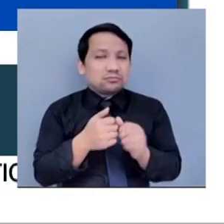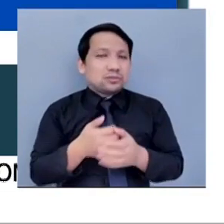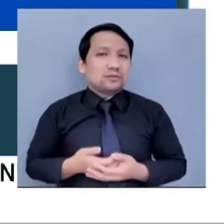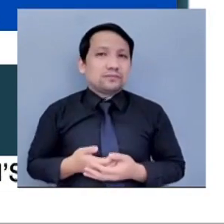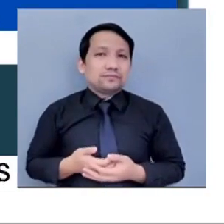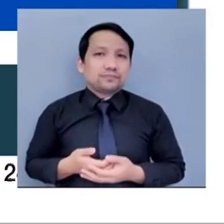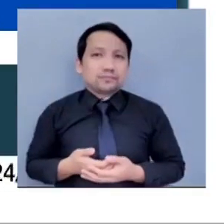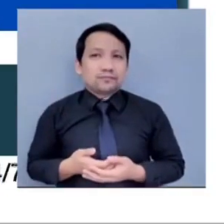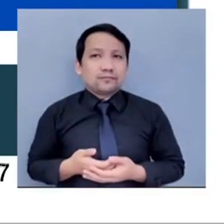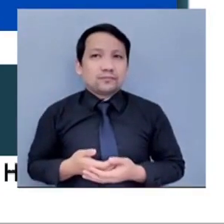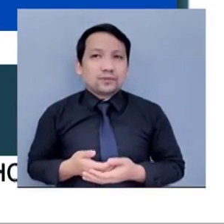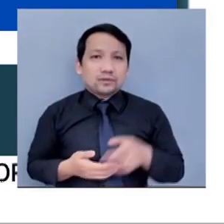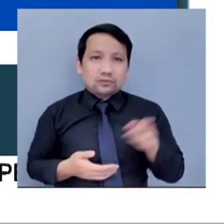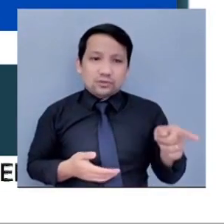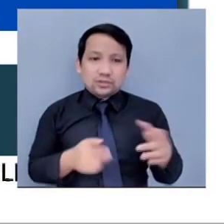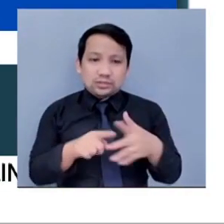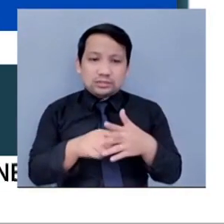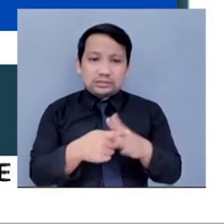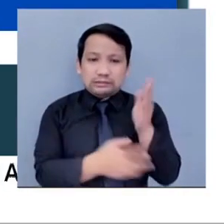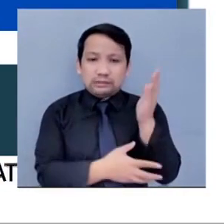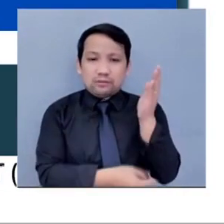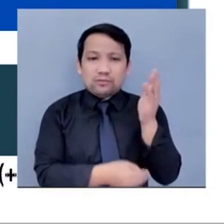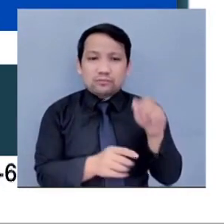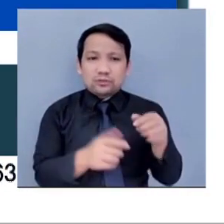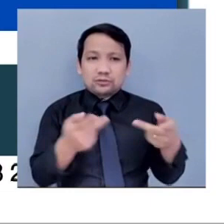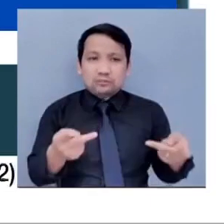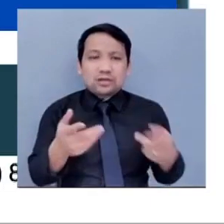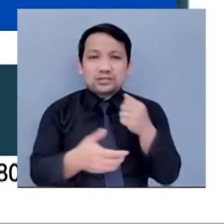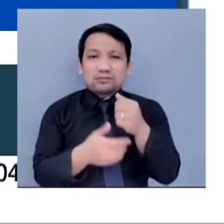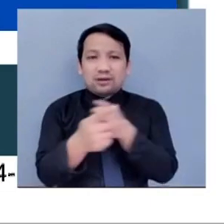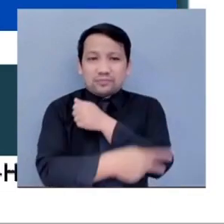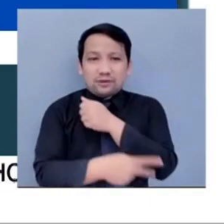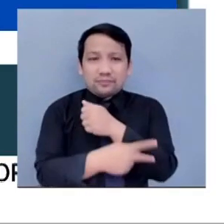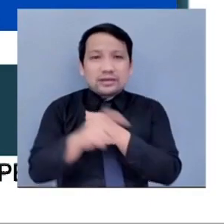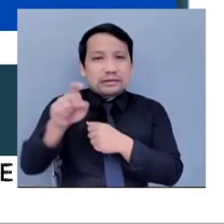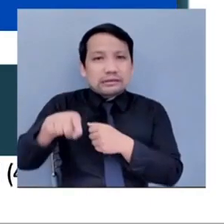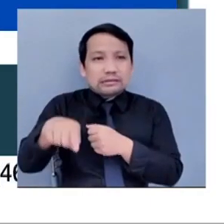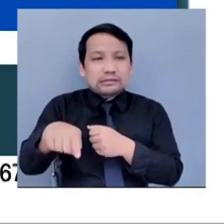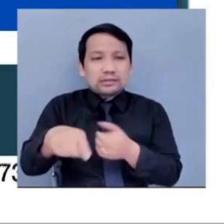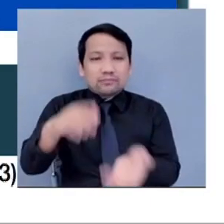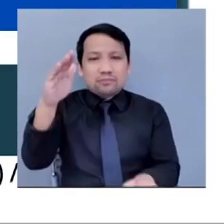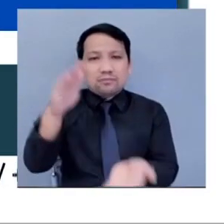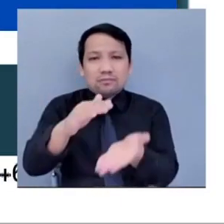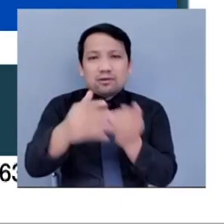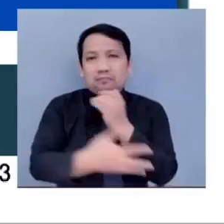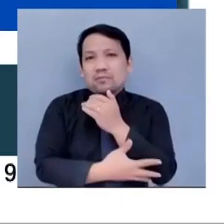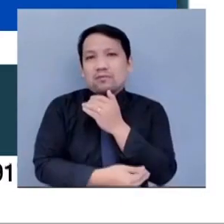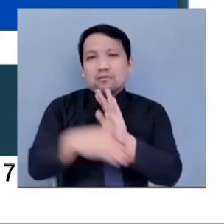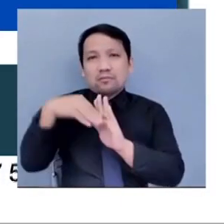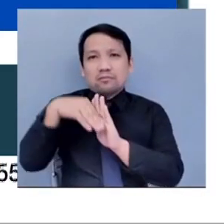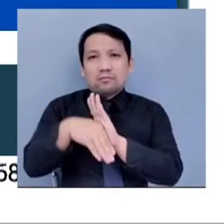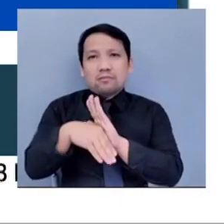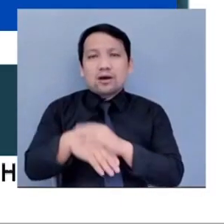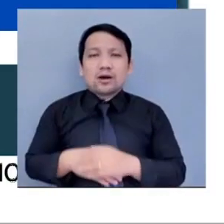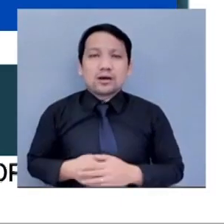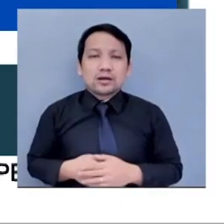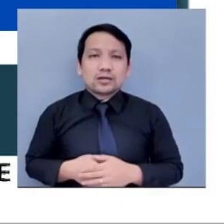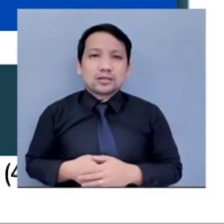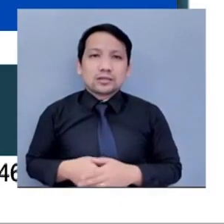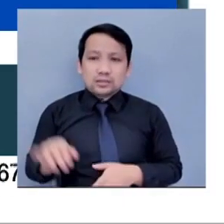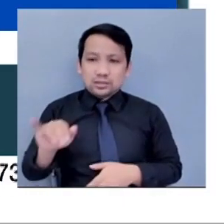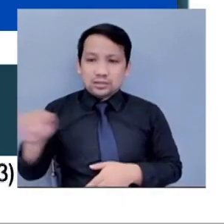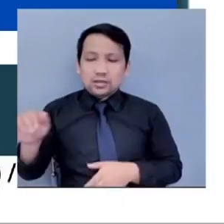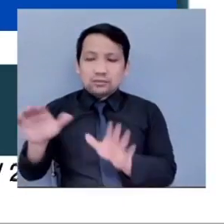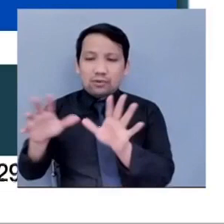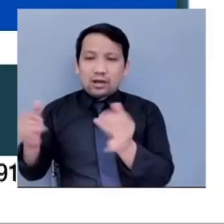where poverty incidence is present, and there's a need really to bring down poverty incidence. And for the manufacturing sector, it